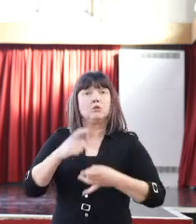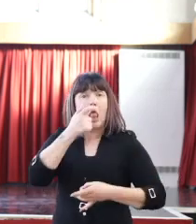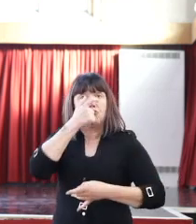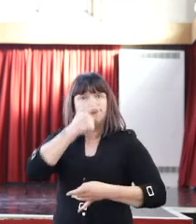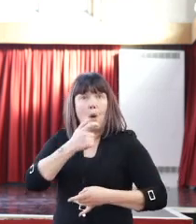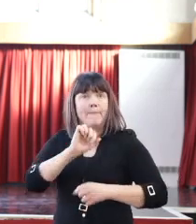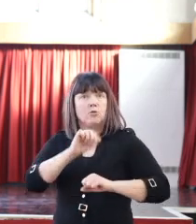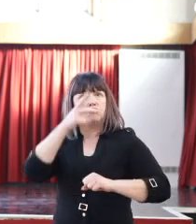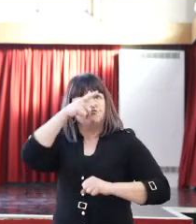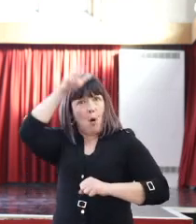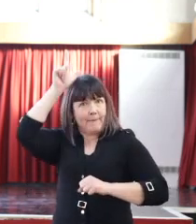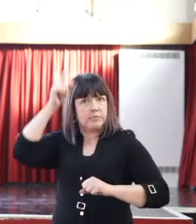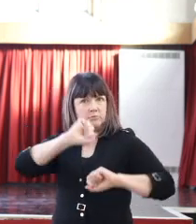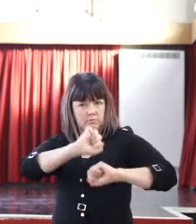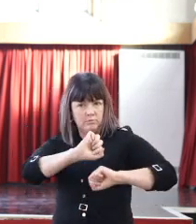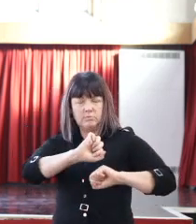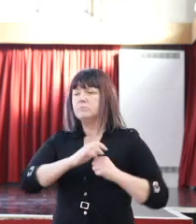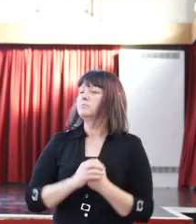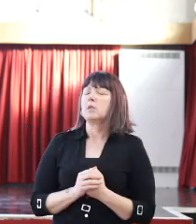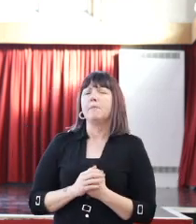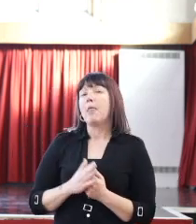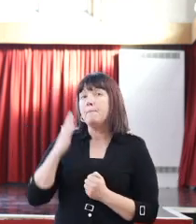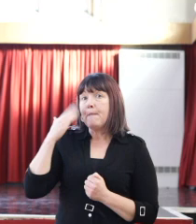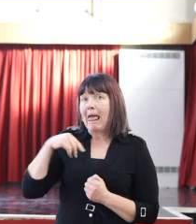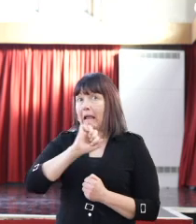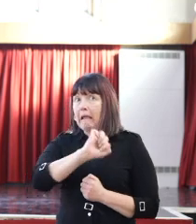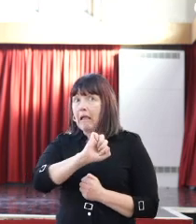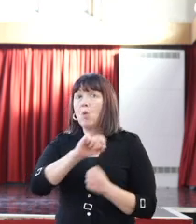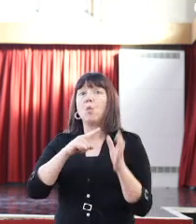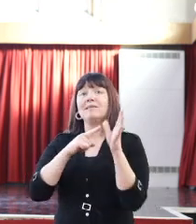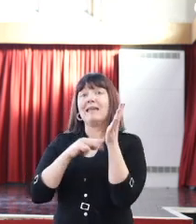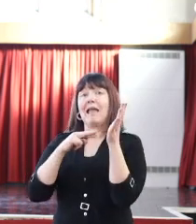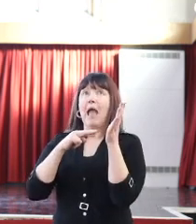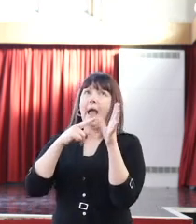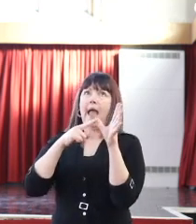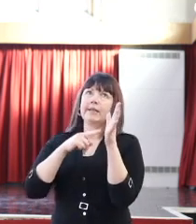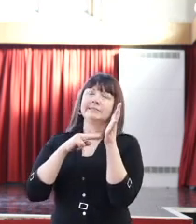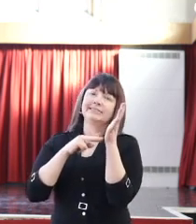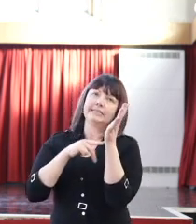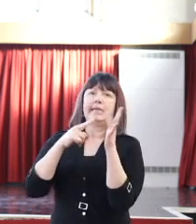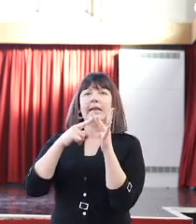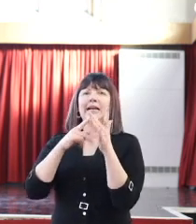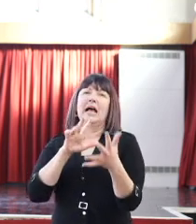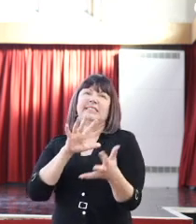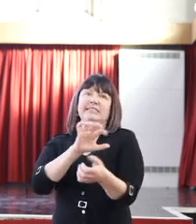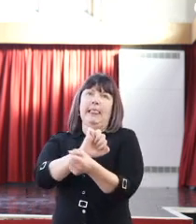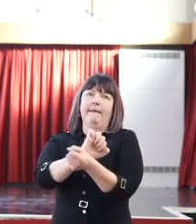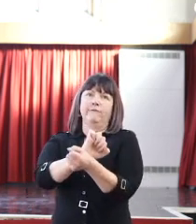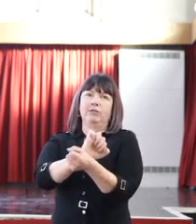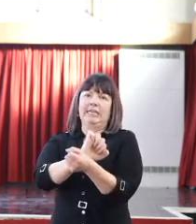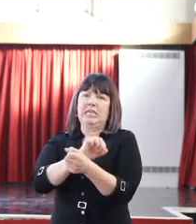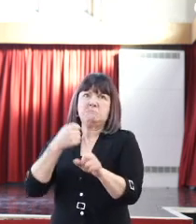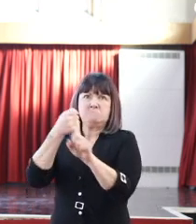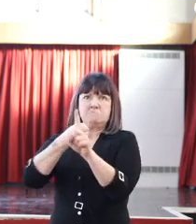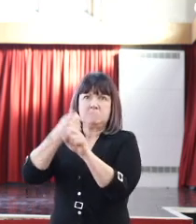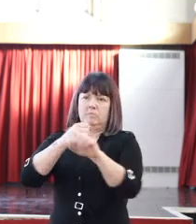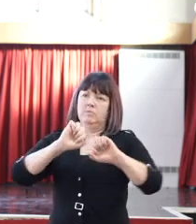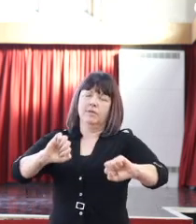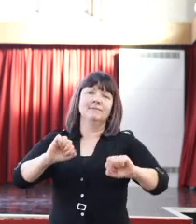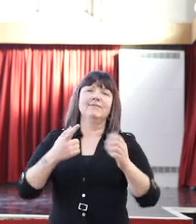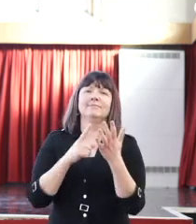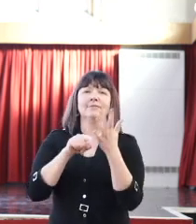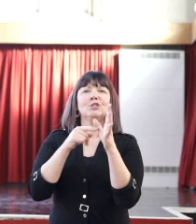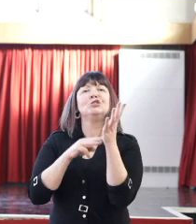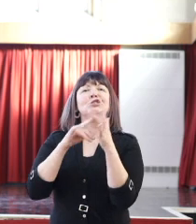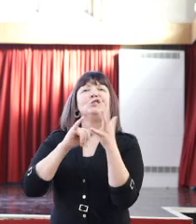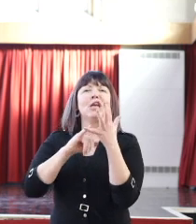earliest prominent black people in Norfolk is the anti-slavery campaigner James Albert Okafor Groniasaw, whose